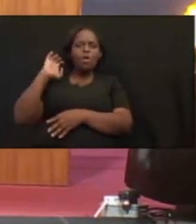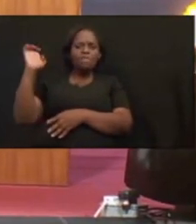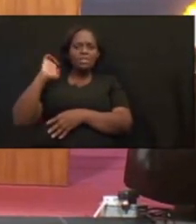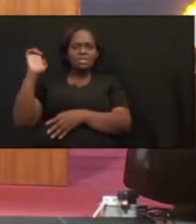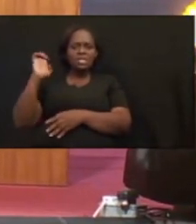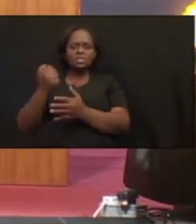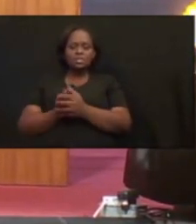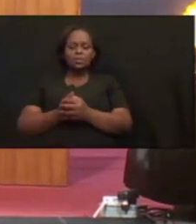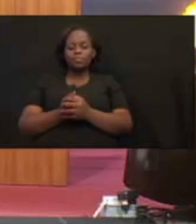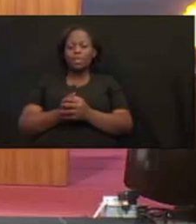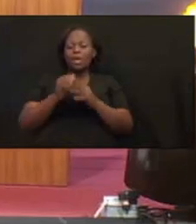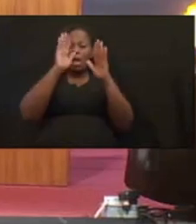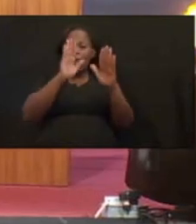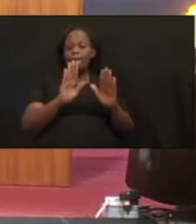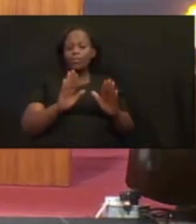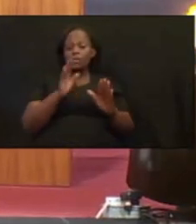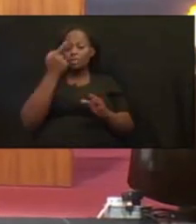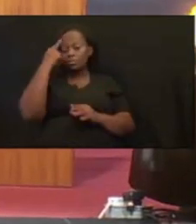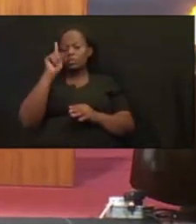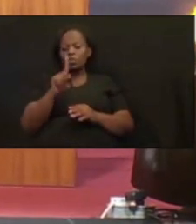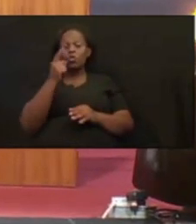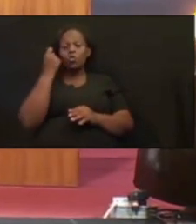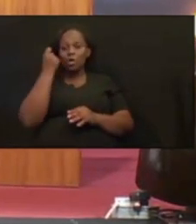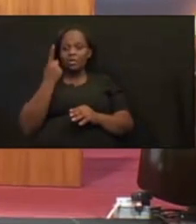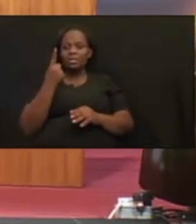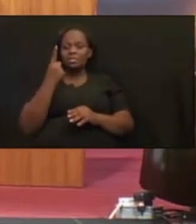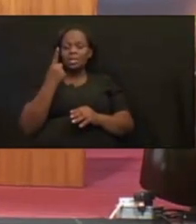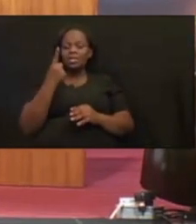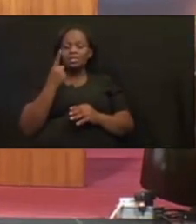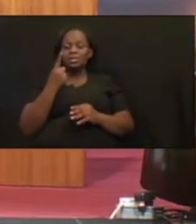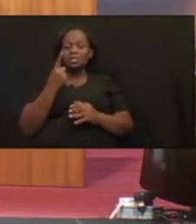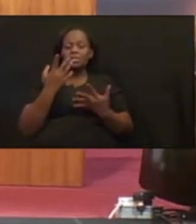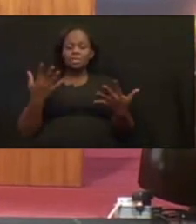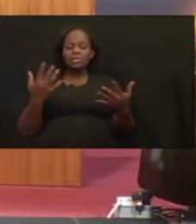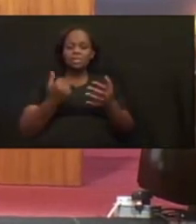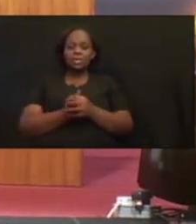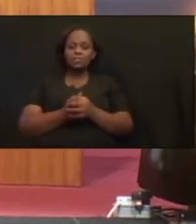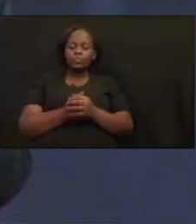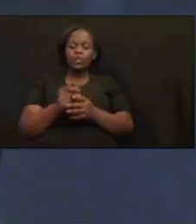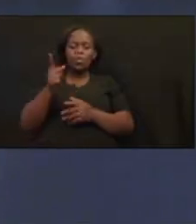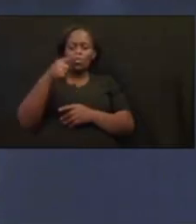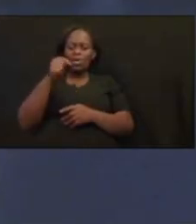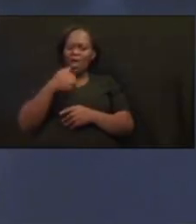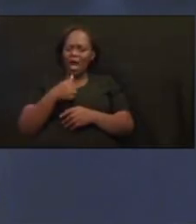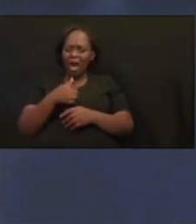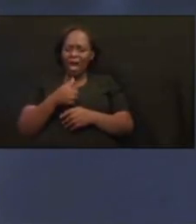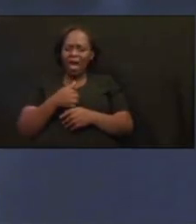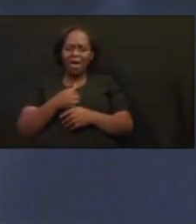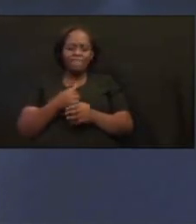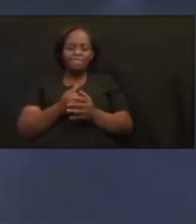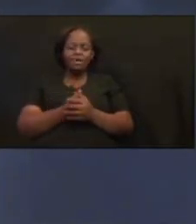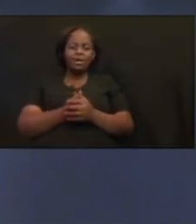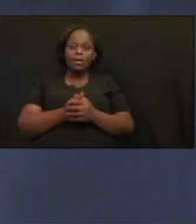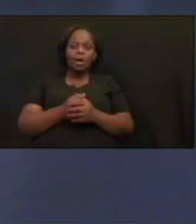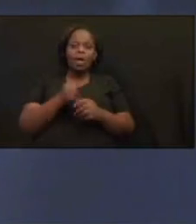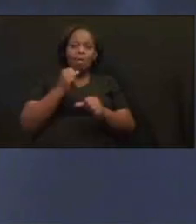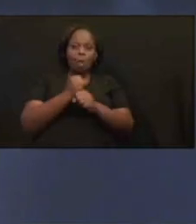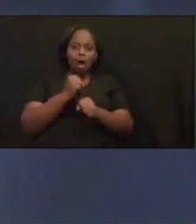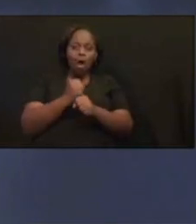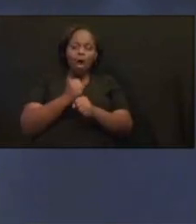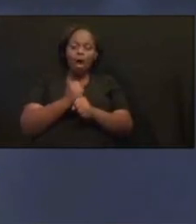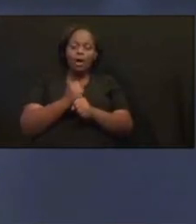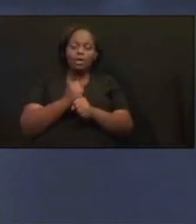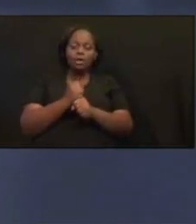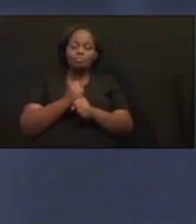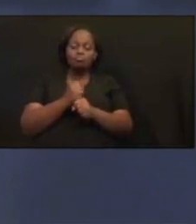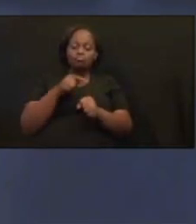this. Otherwise, you cannot host certain dimensions of God. We have a corporate mandate. We are witnesses. Someone say, I am a witness.